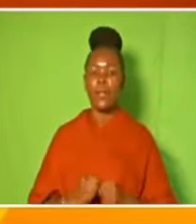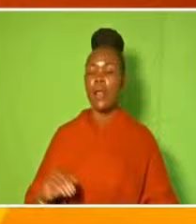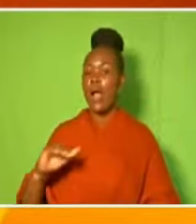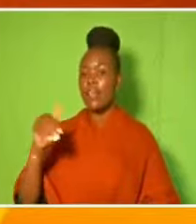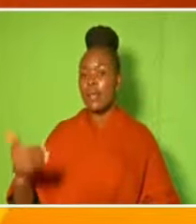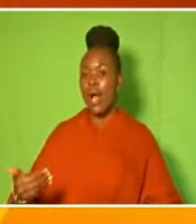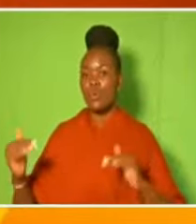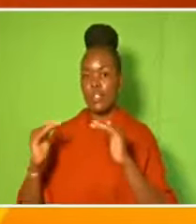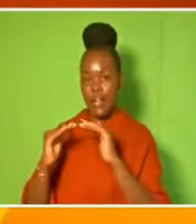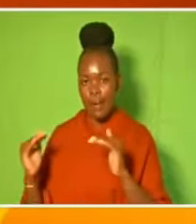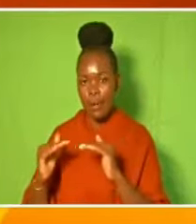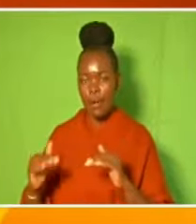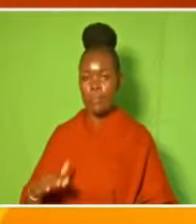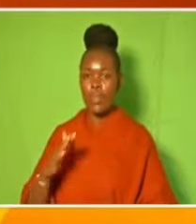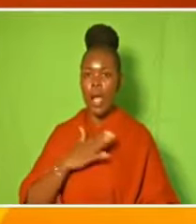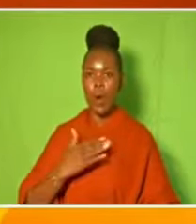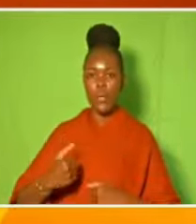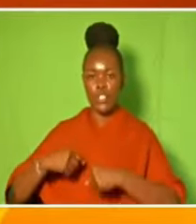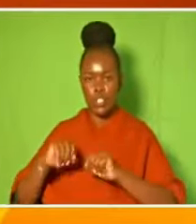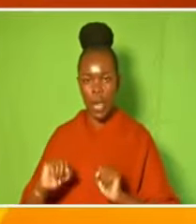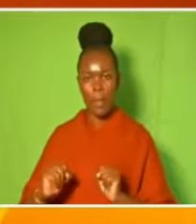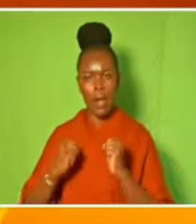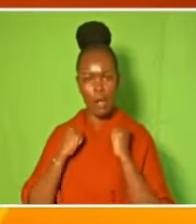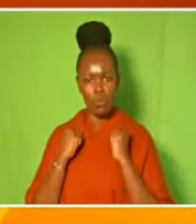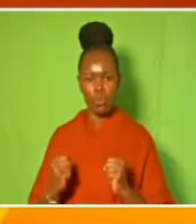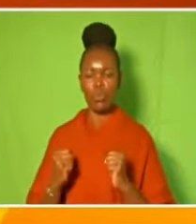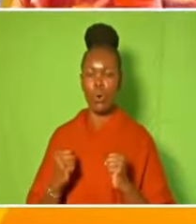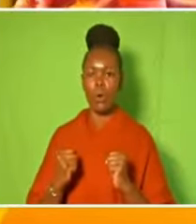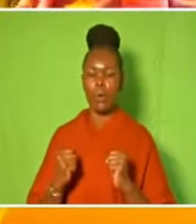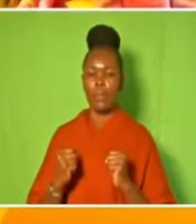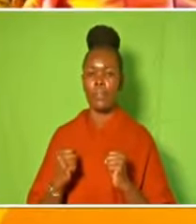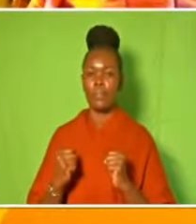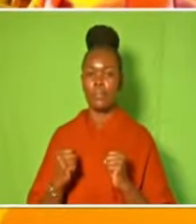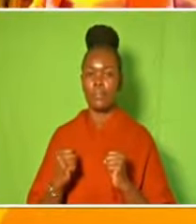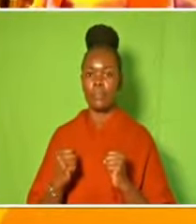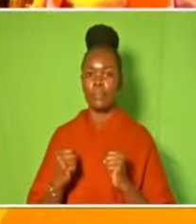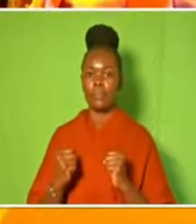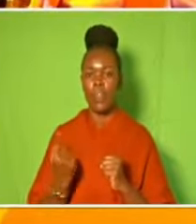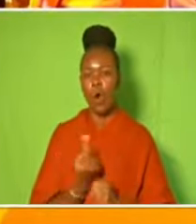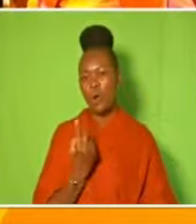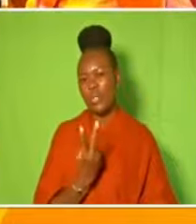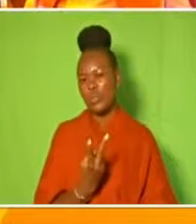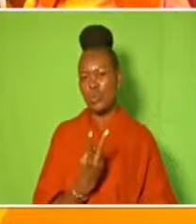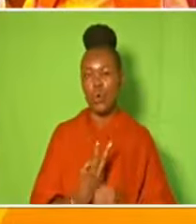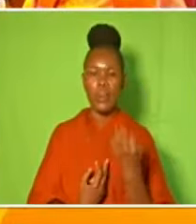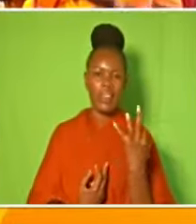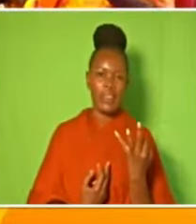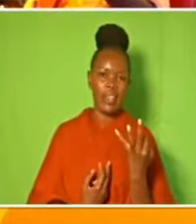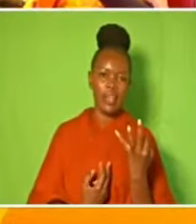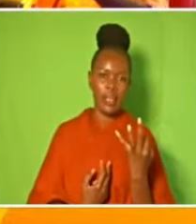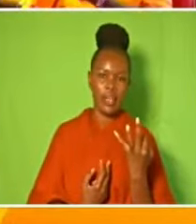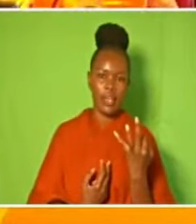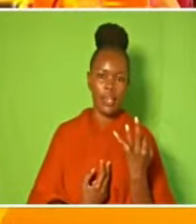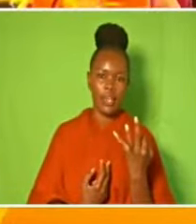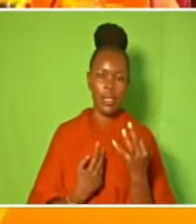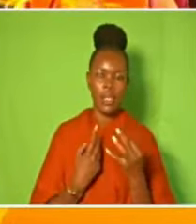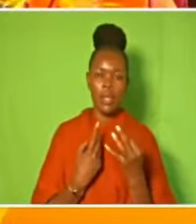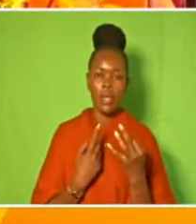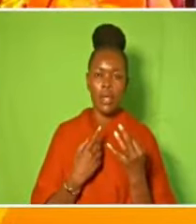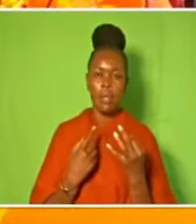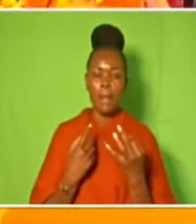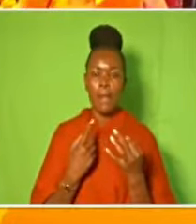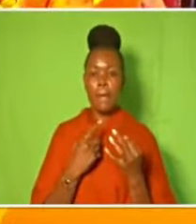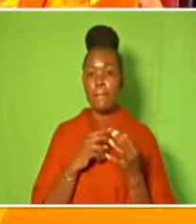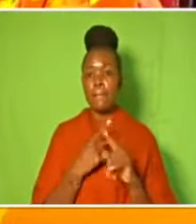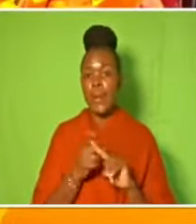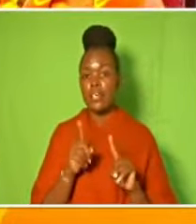level, our chairman have stood firm except two or three, and those positions were replaced.